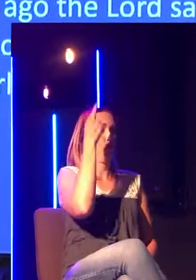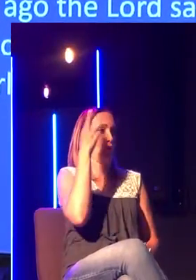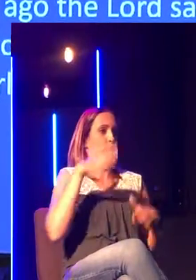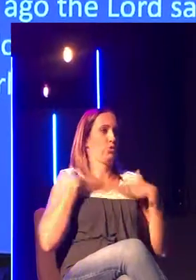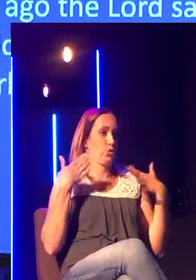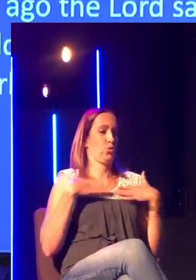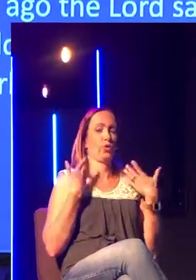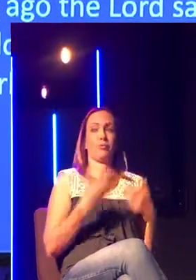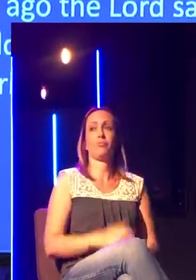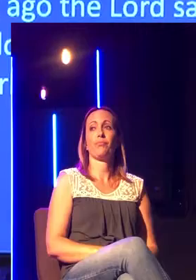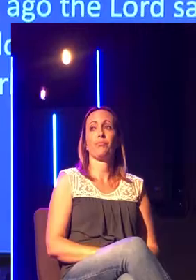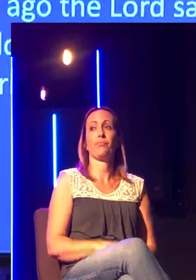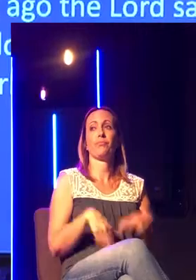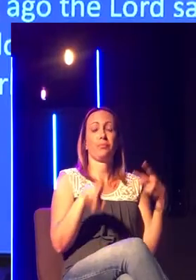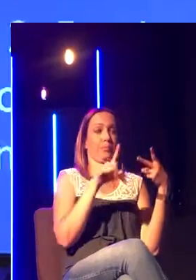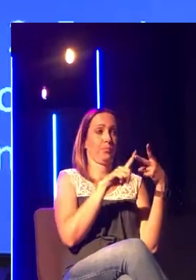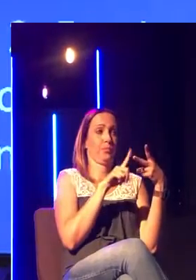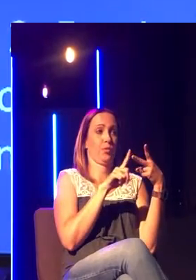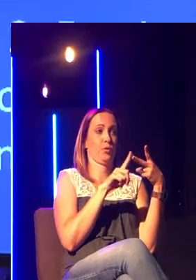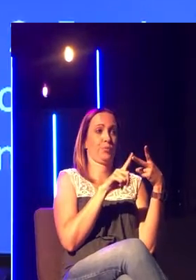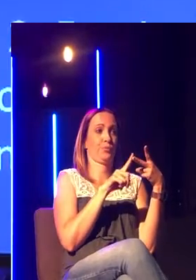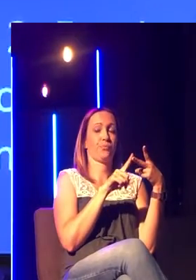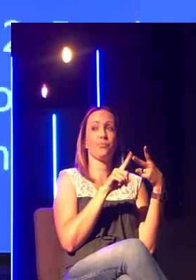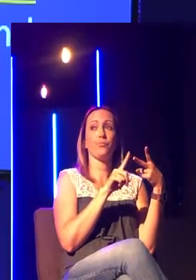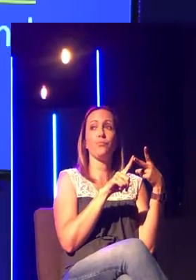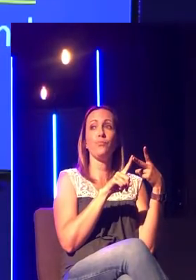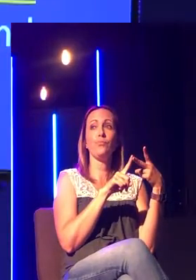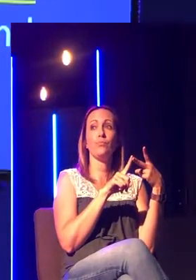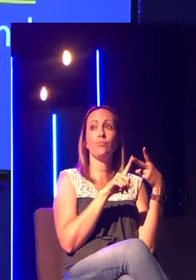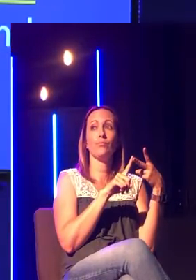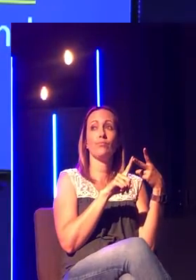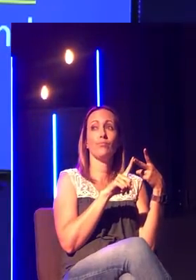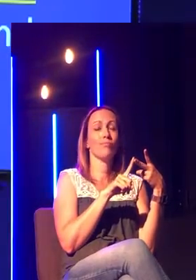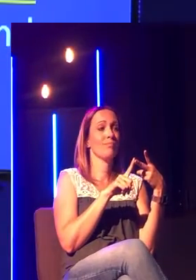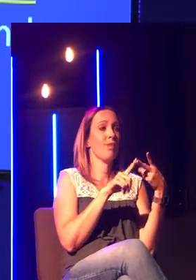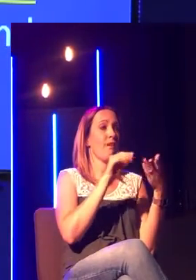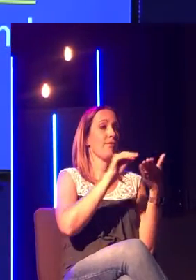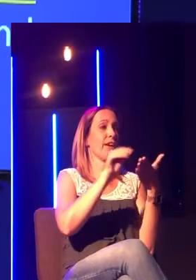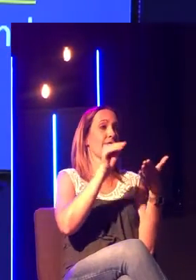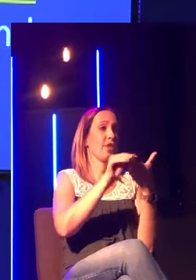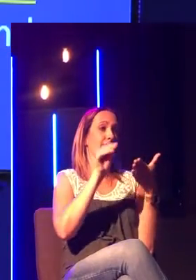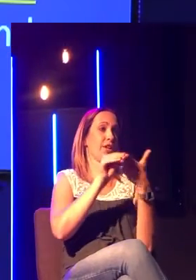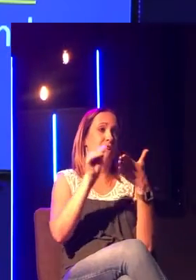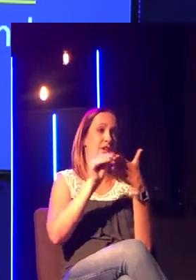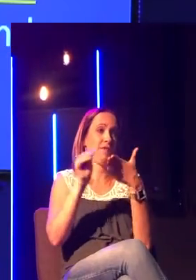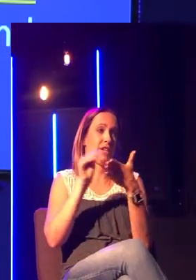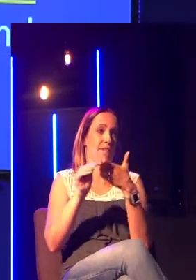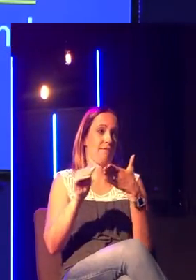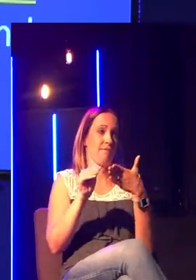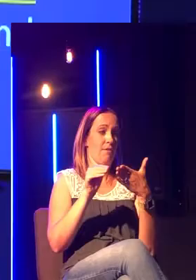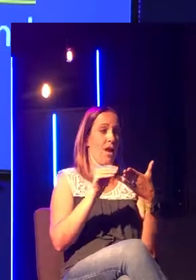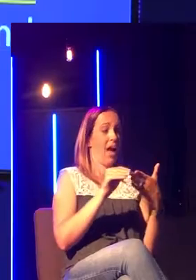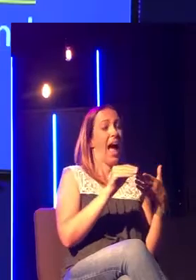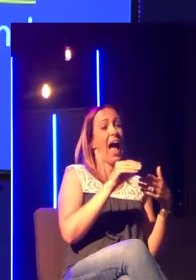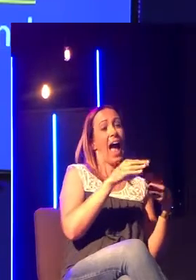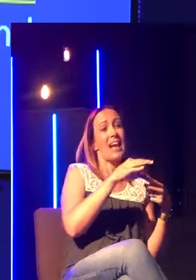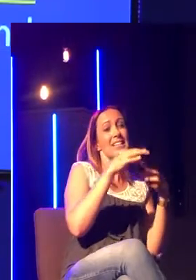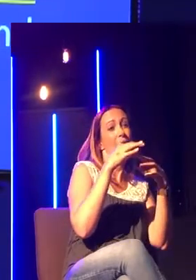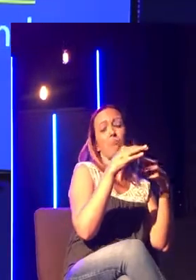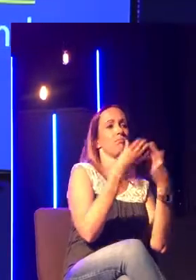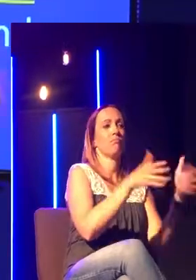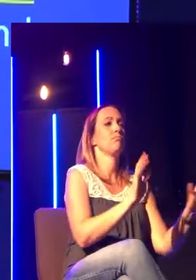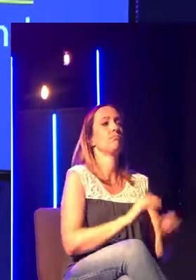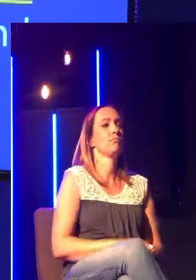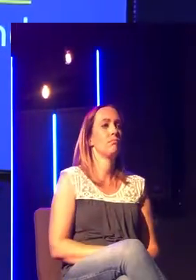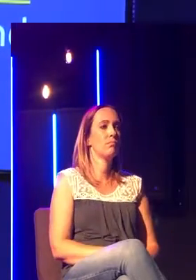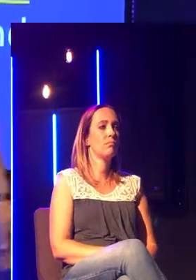joy. Step number 2, forgive others without exception and mean it. It's one thing, oh, I forgive you.